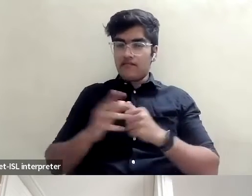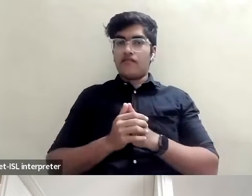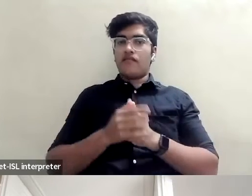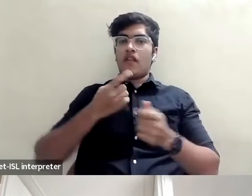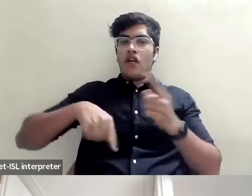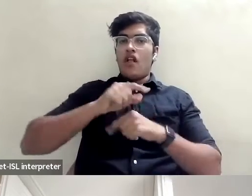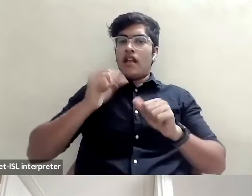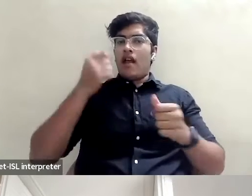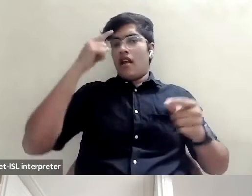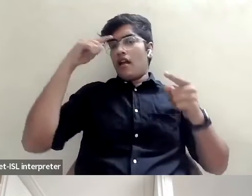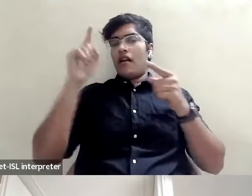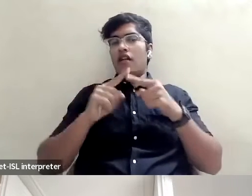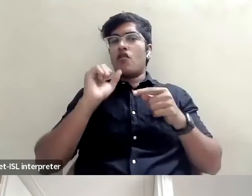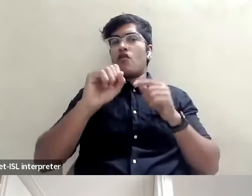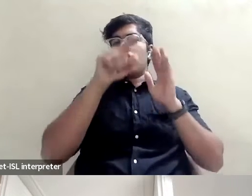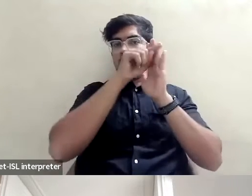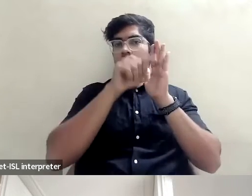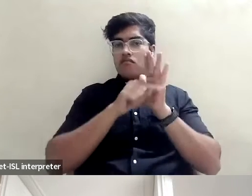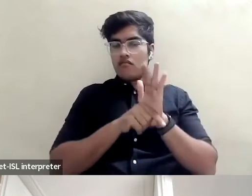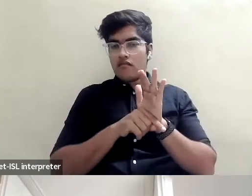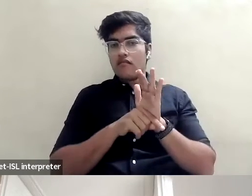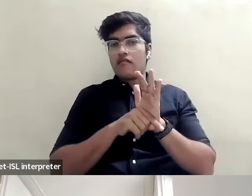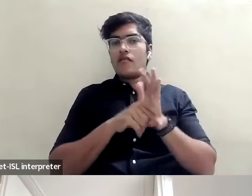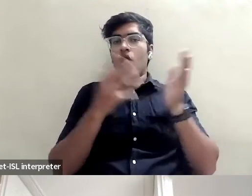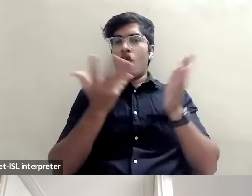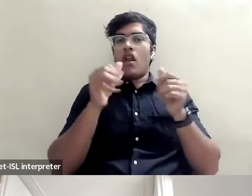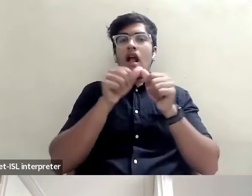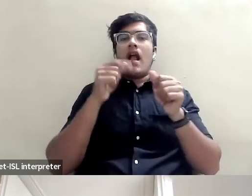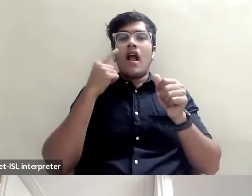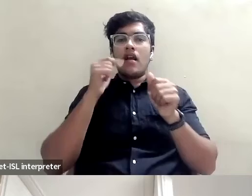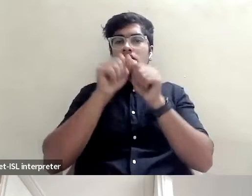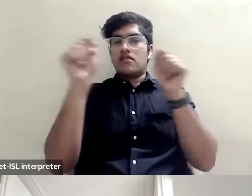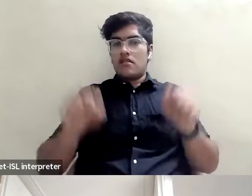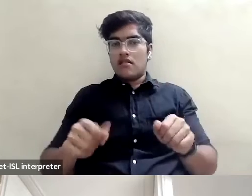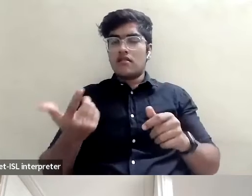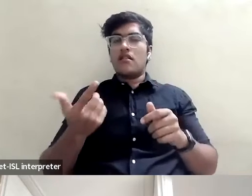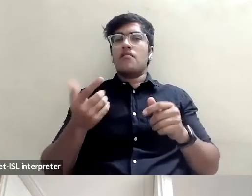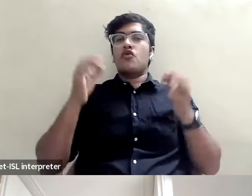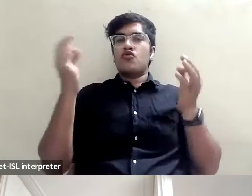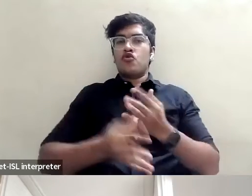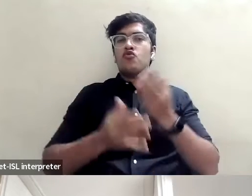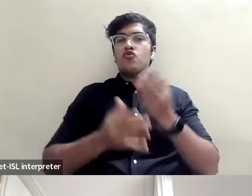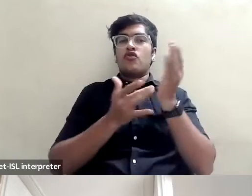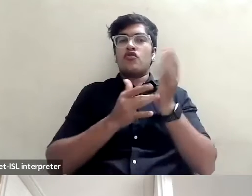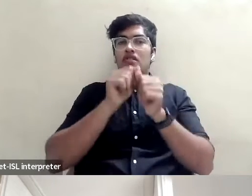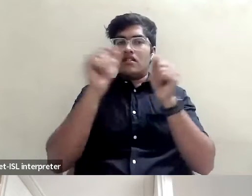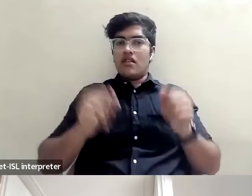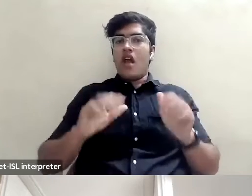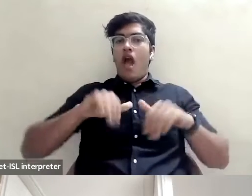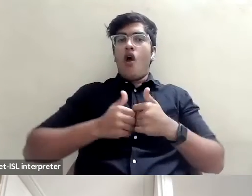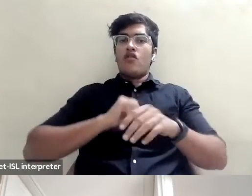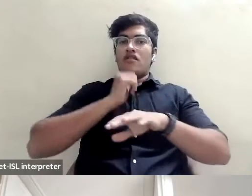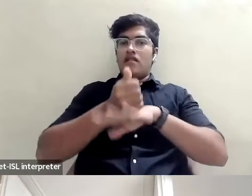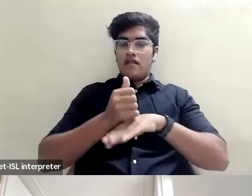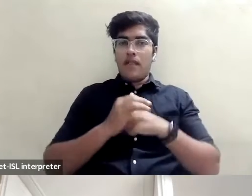certain principles on which AI systems or emerging technology systems generally should be developed, we shouldn't